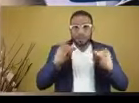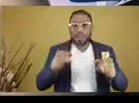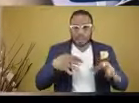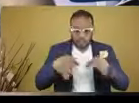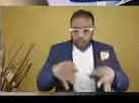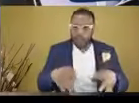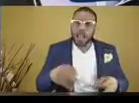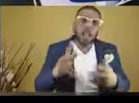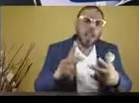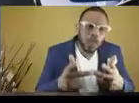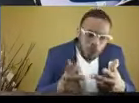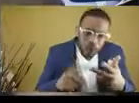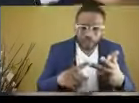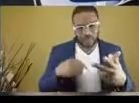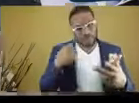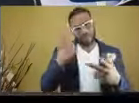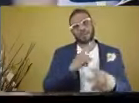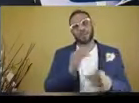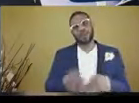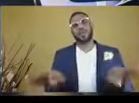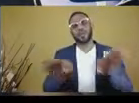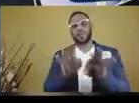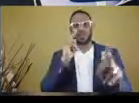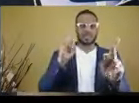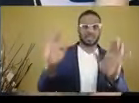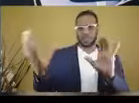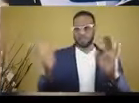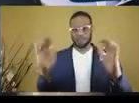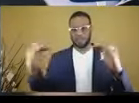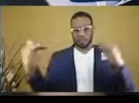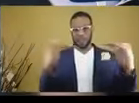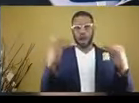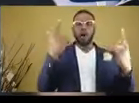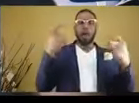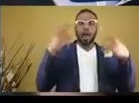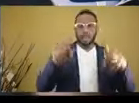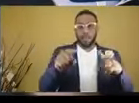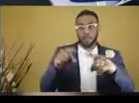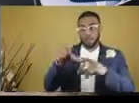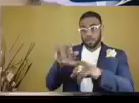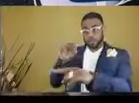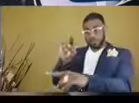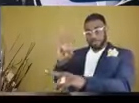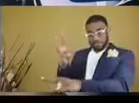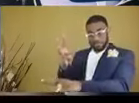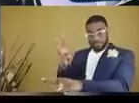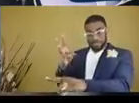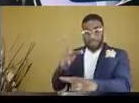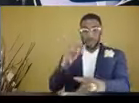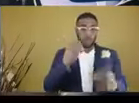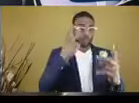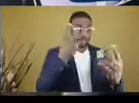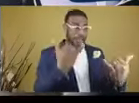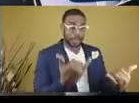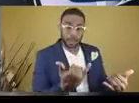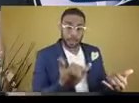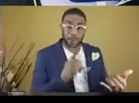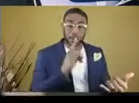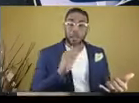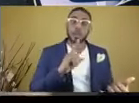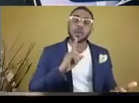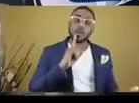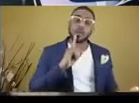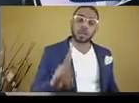The third thing I think that is really important, that we can see the parallels from what happened on January 6th and what we see now, is that there was